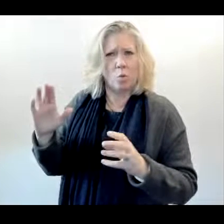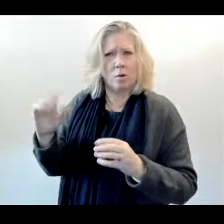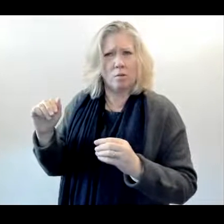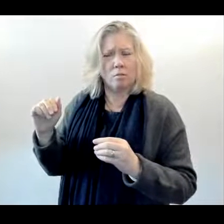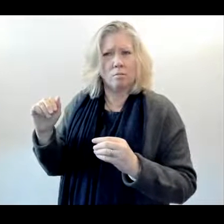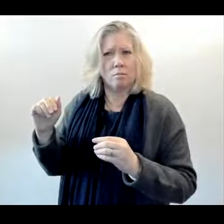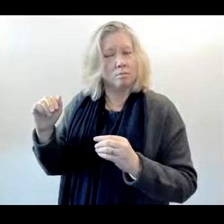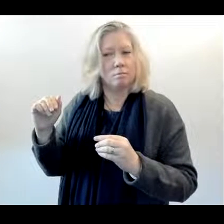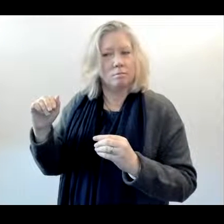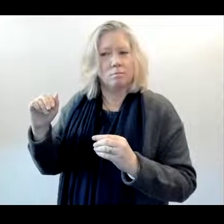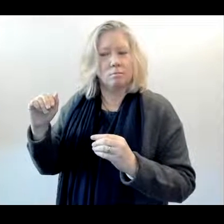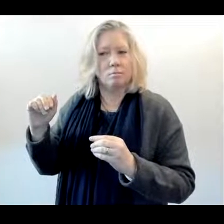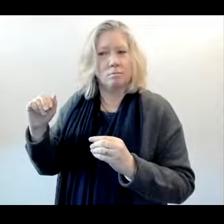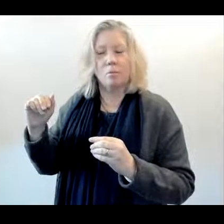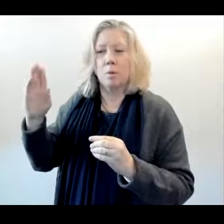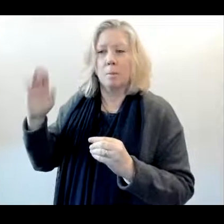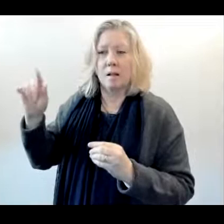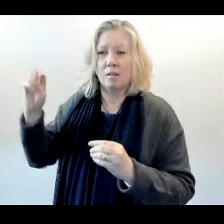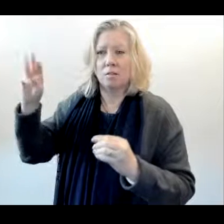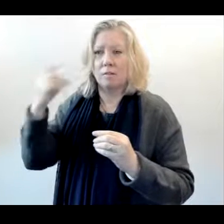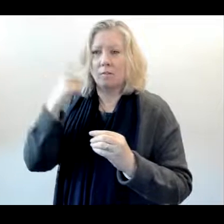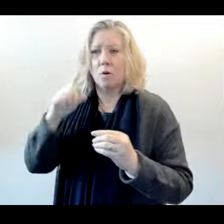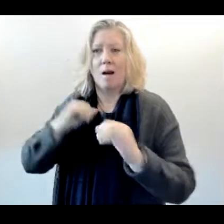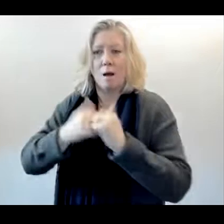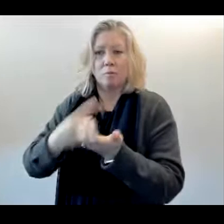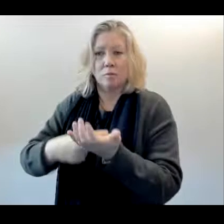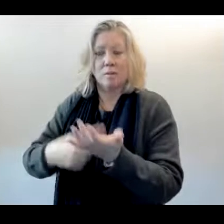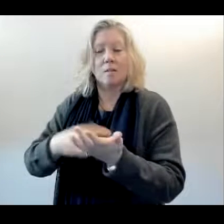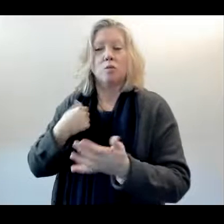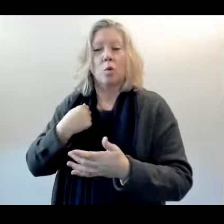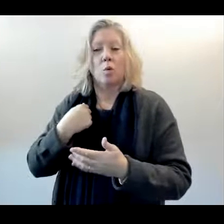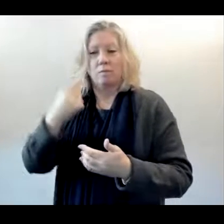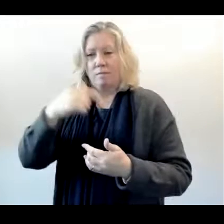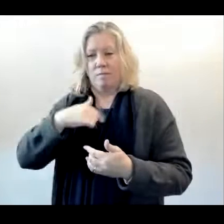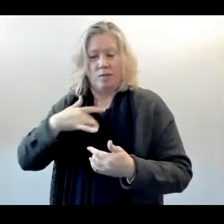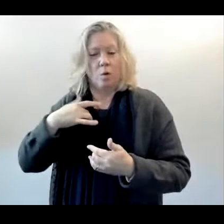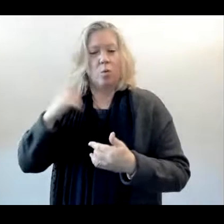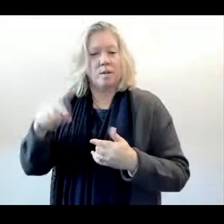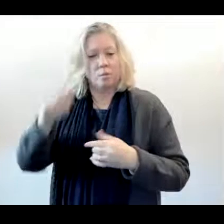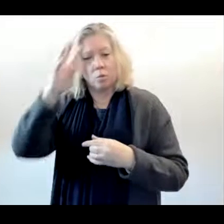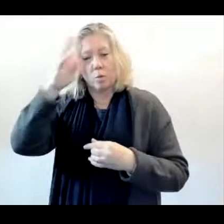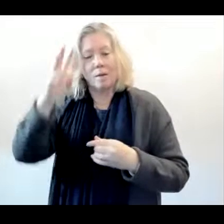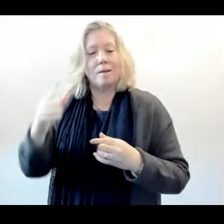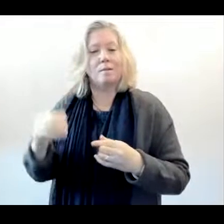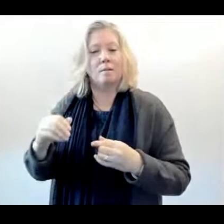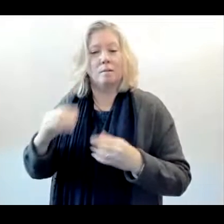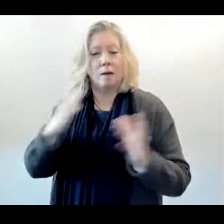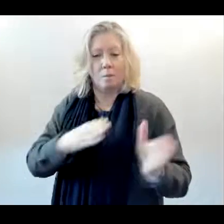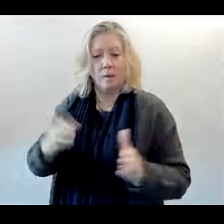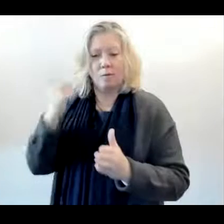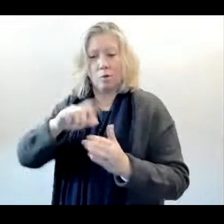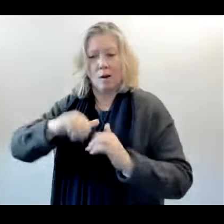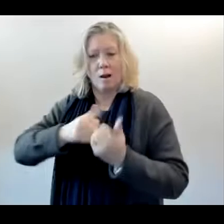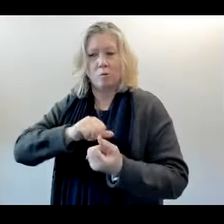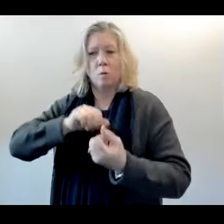question for me the need for a larger discussion and creation of an implementation plan for how to approach blighted and vacant land in the